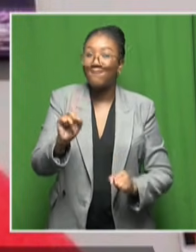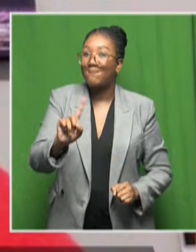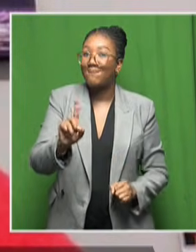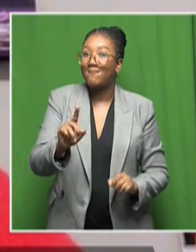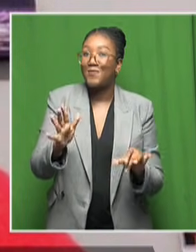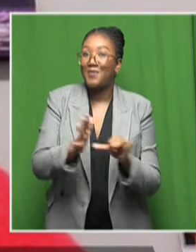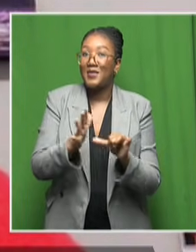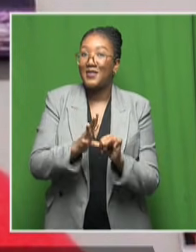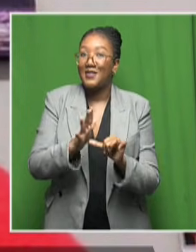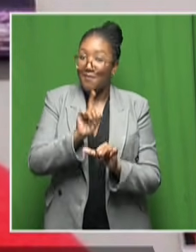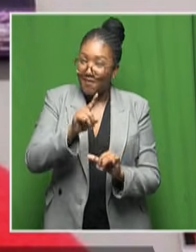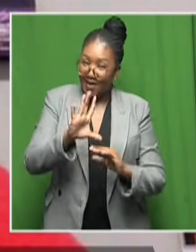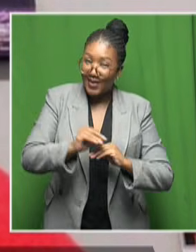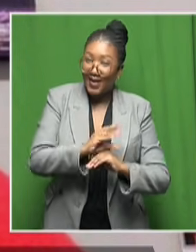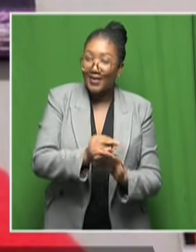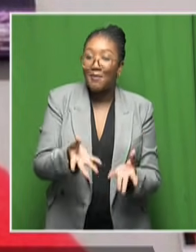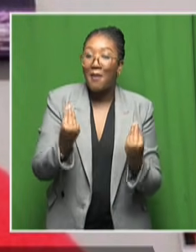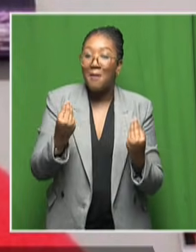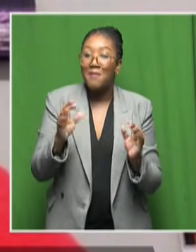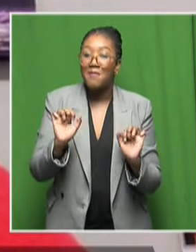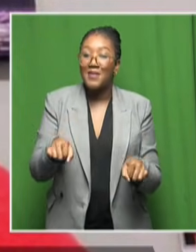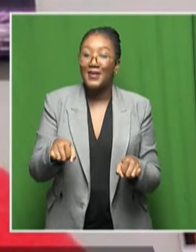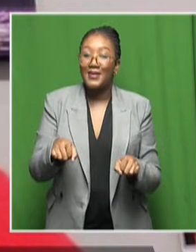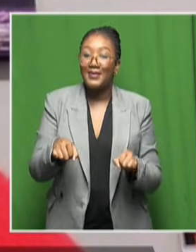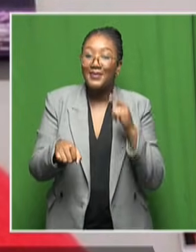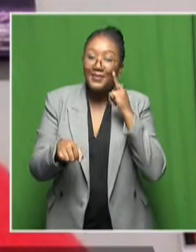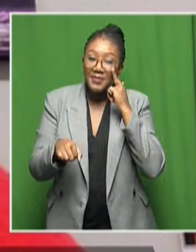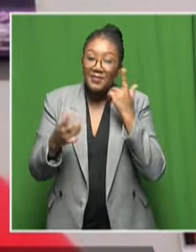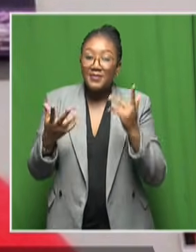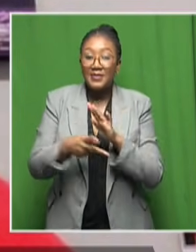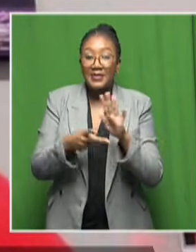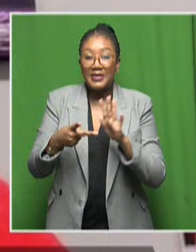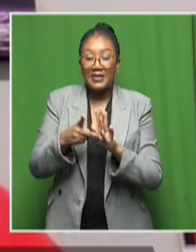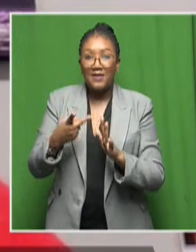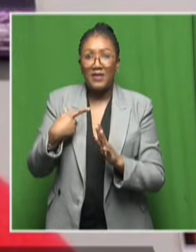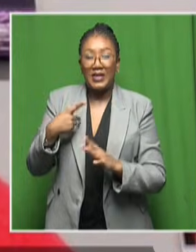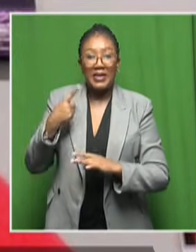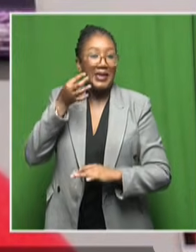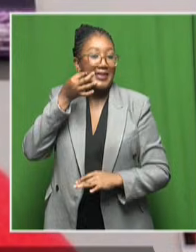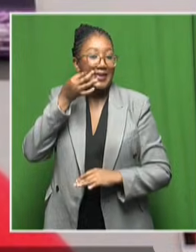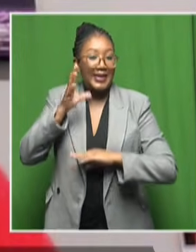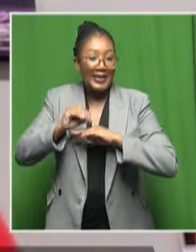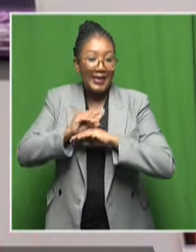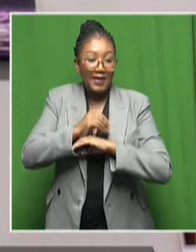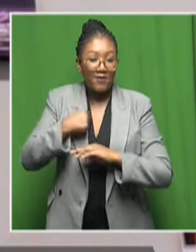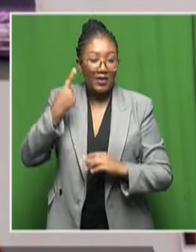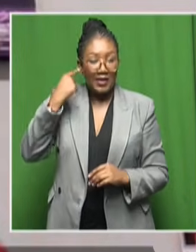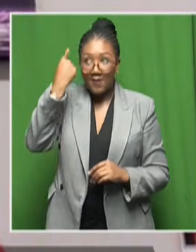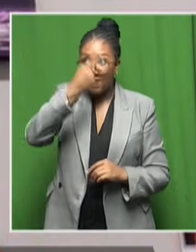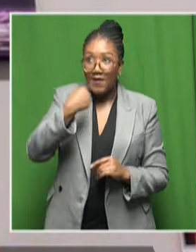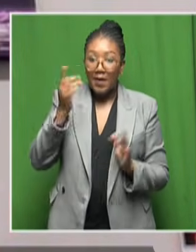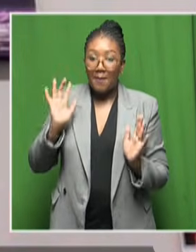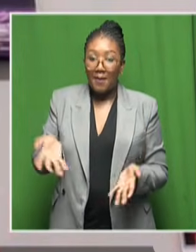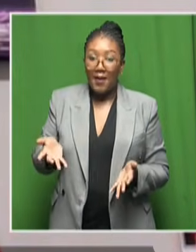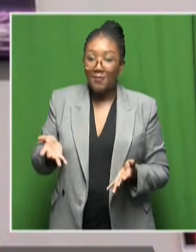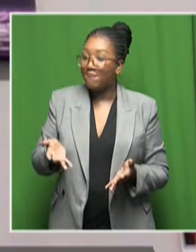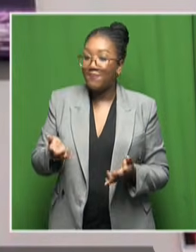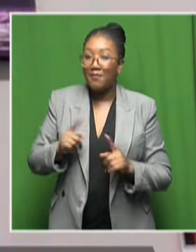problem. And we really, when you also think about skin cancer, you think, okay, mainly my face and things like that.